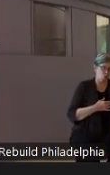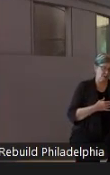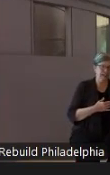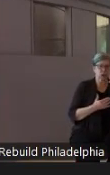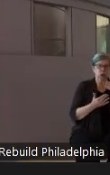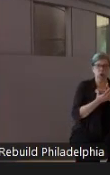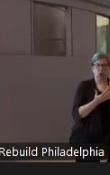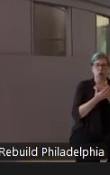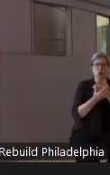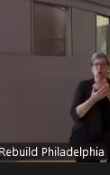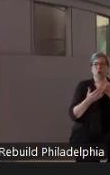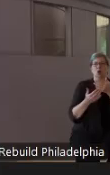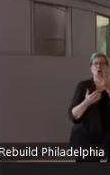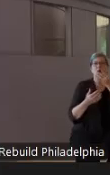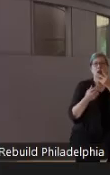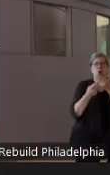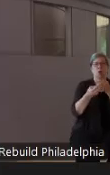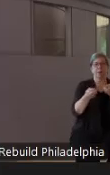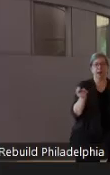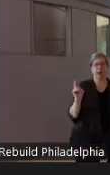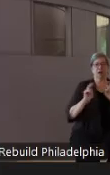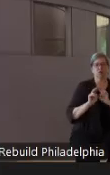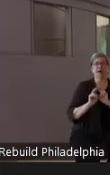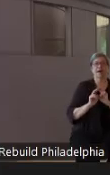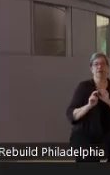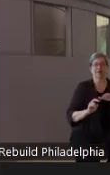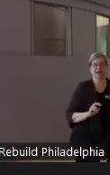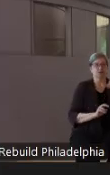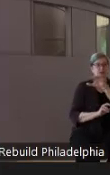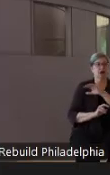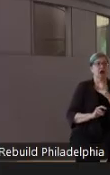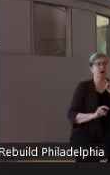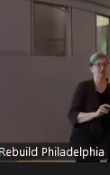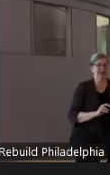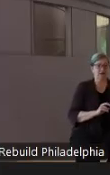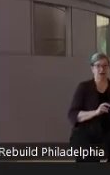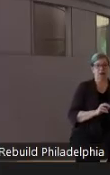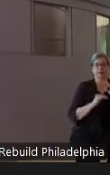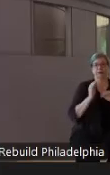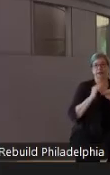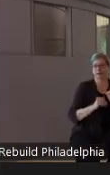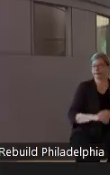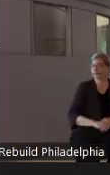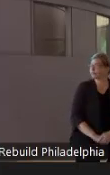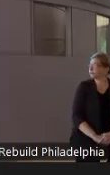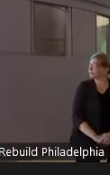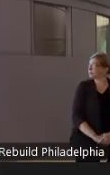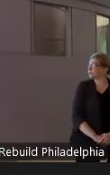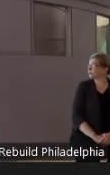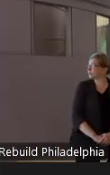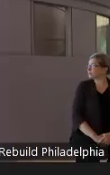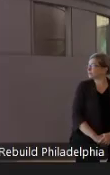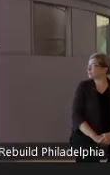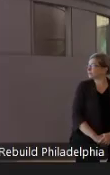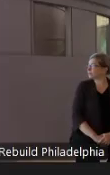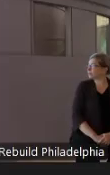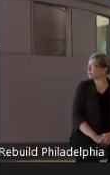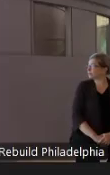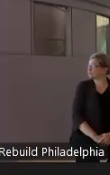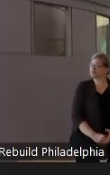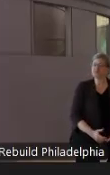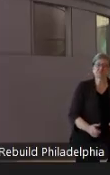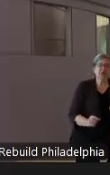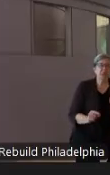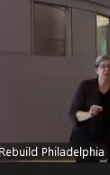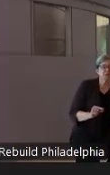the lower portions of the exterior wall around the entirety of the exterior of the building. So that's just a little